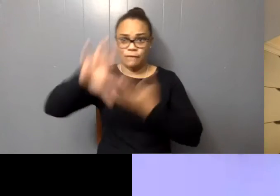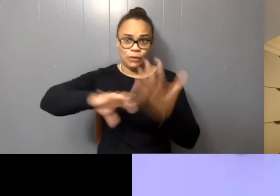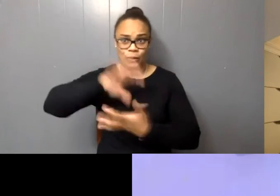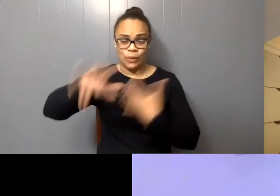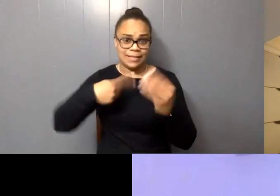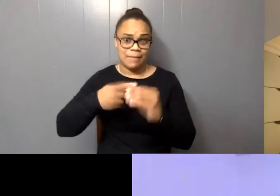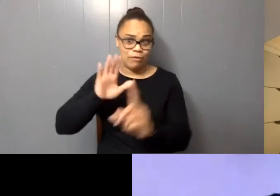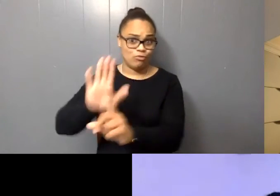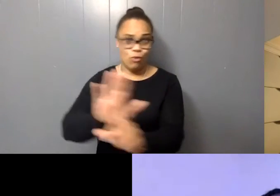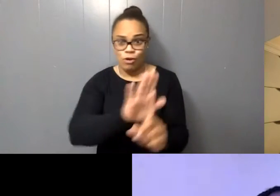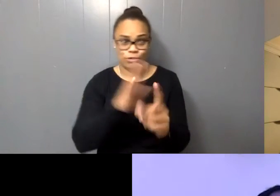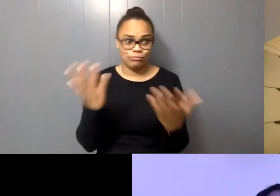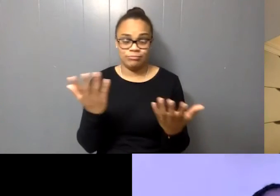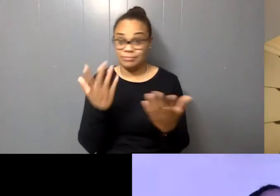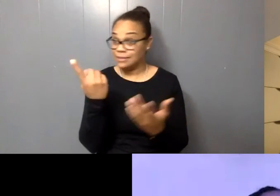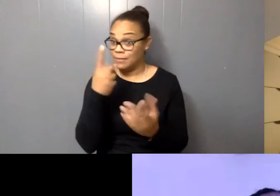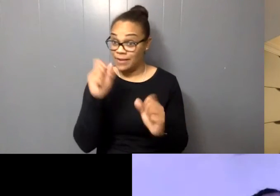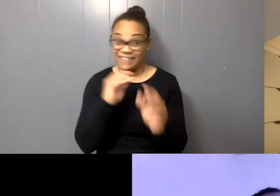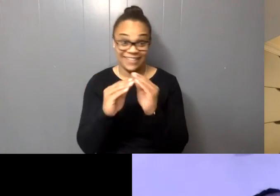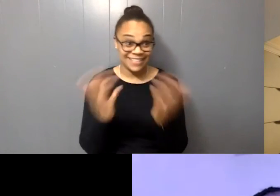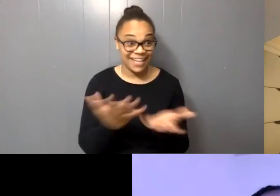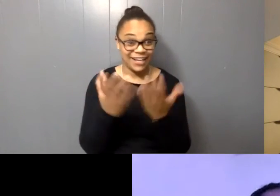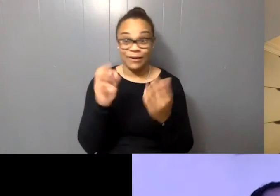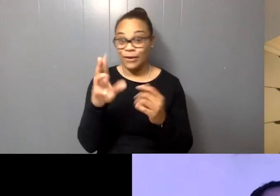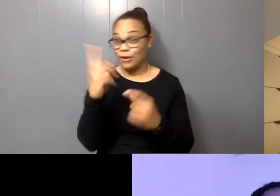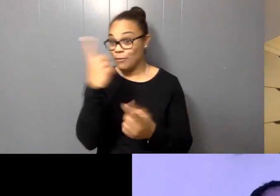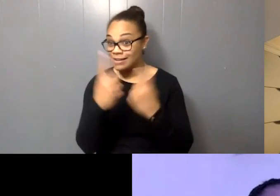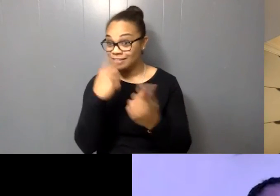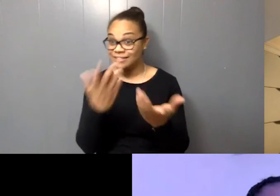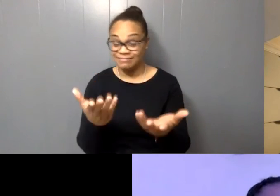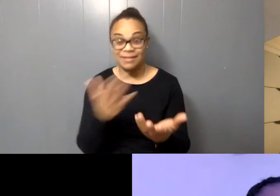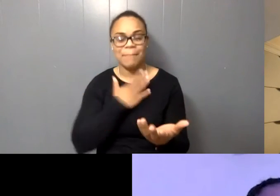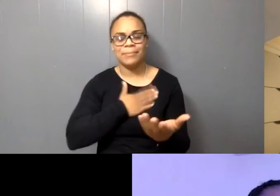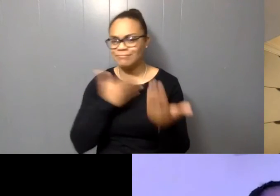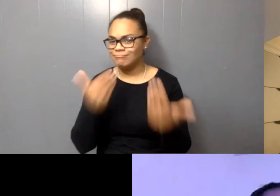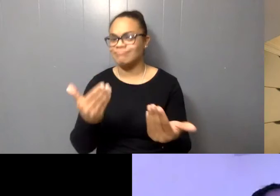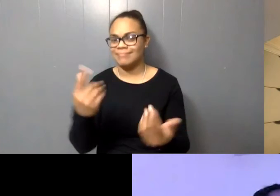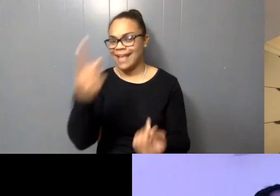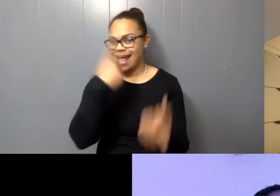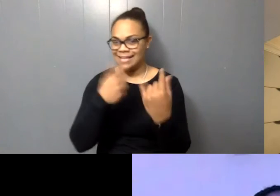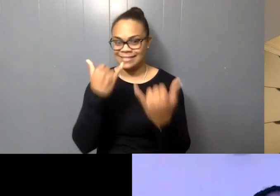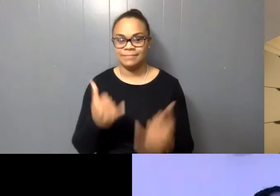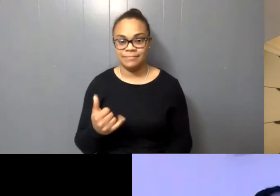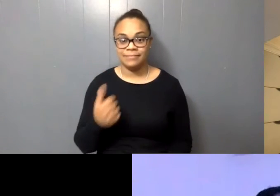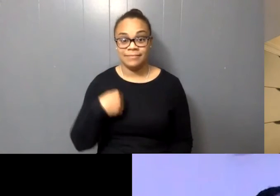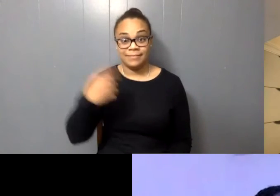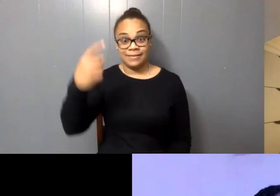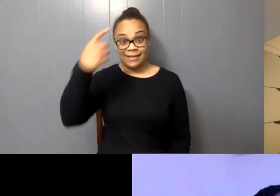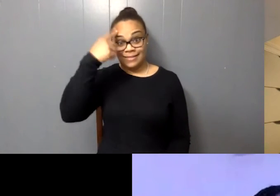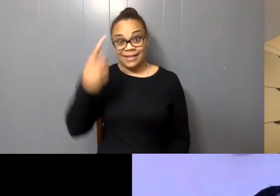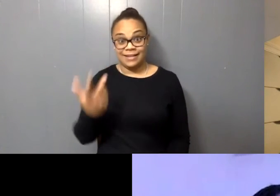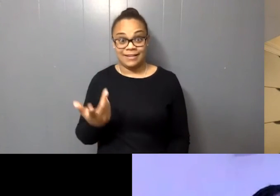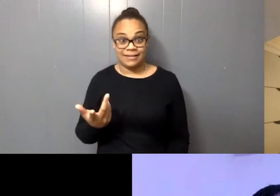fix here, or any questions, you can please feel free to ask them. Because I think then like